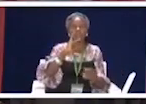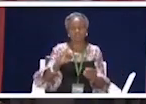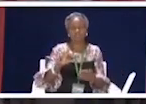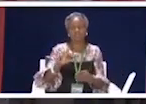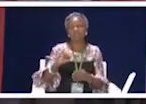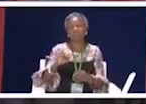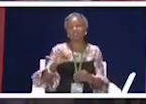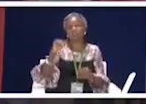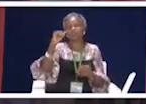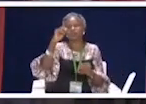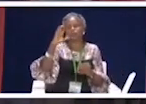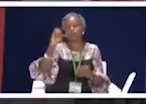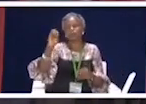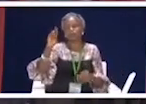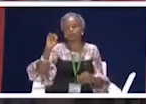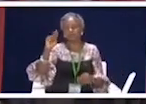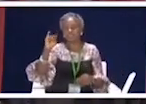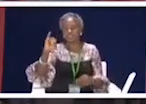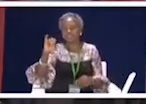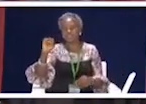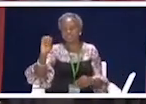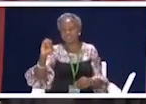omniscient.